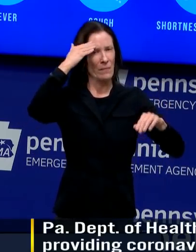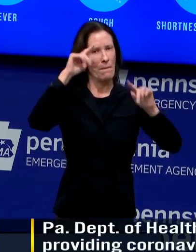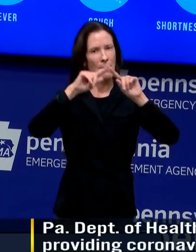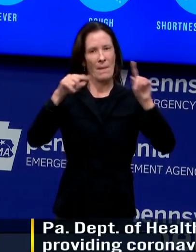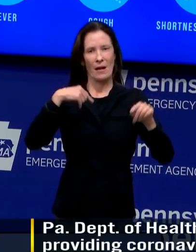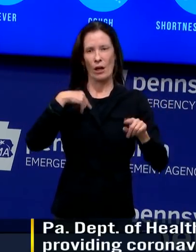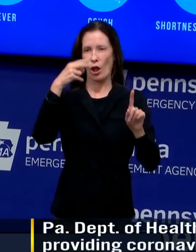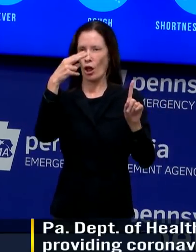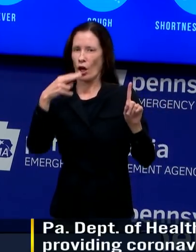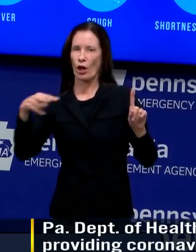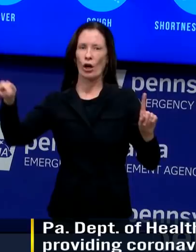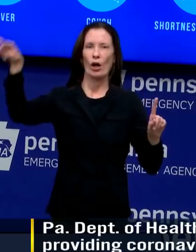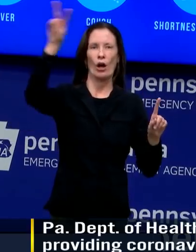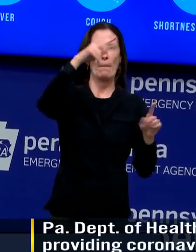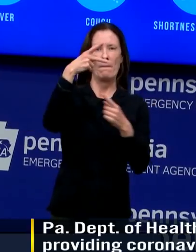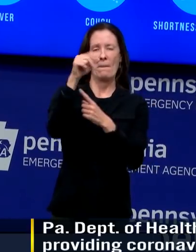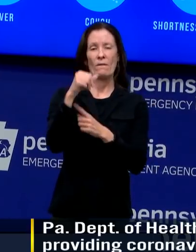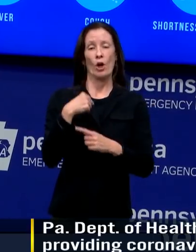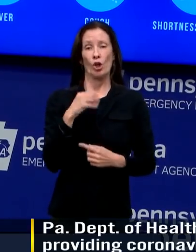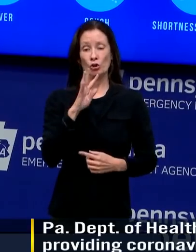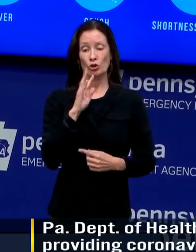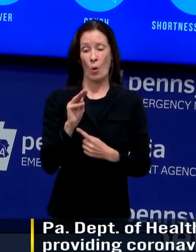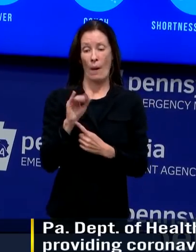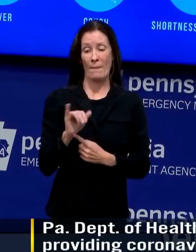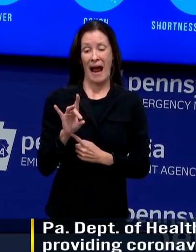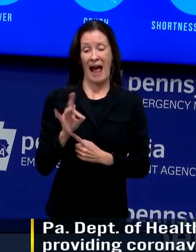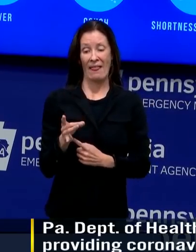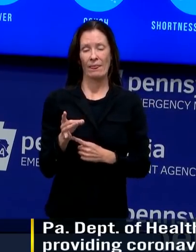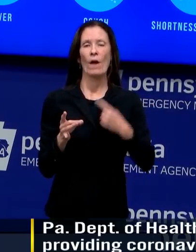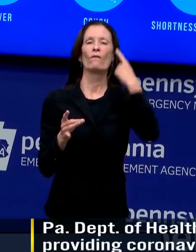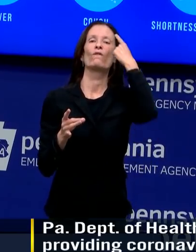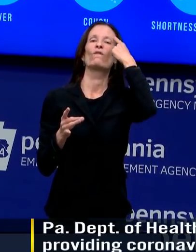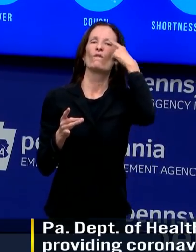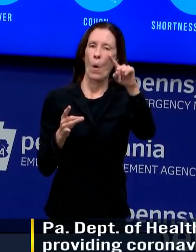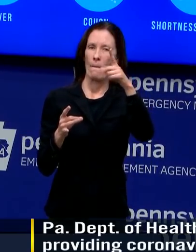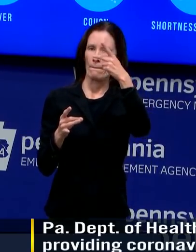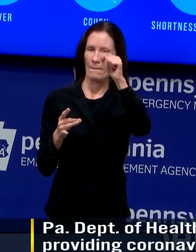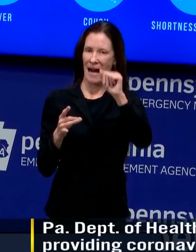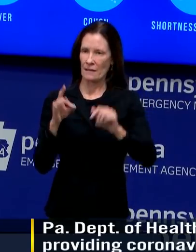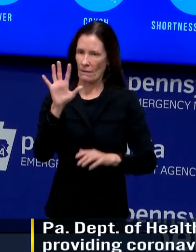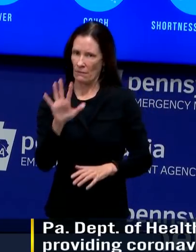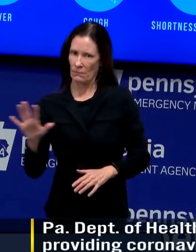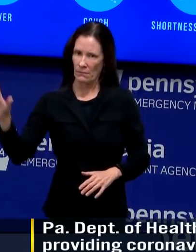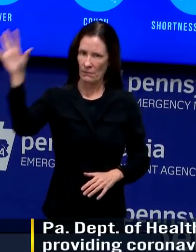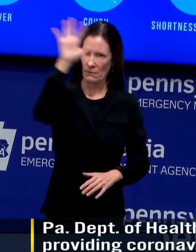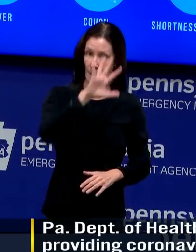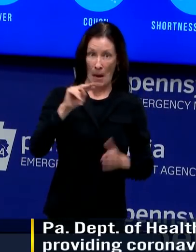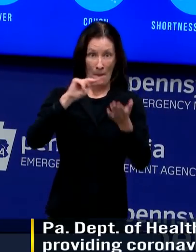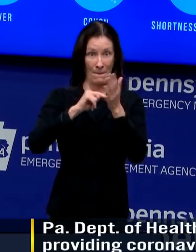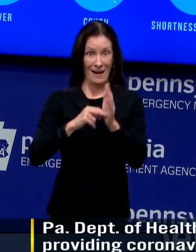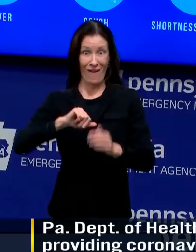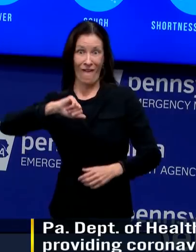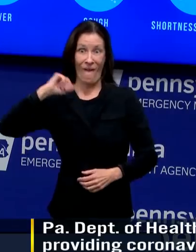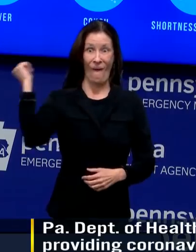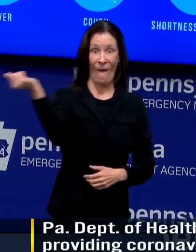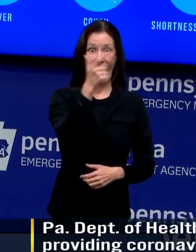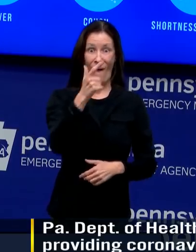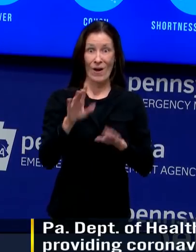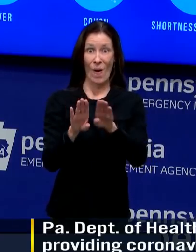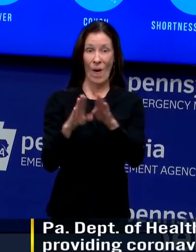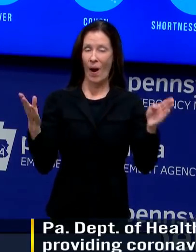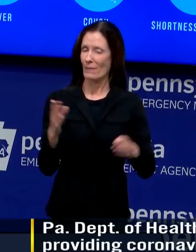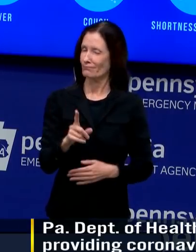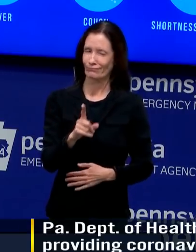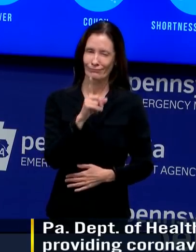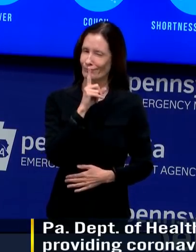to be starting, and we'll be rolling this out just as we close down in a phased way. We're going to be reopening in a phased way.